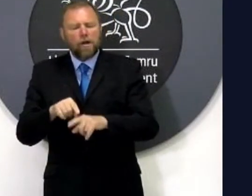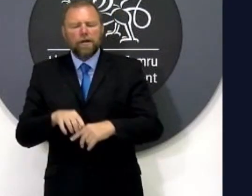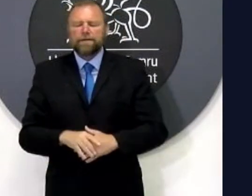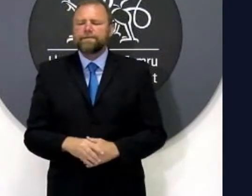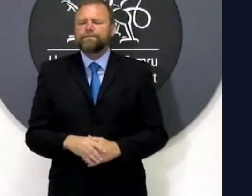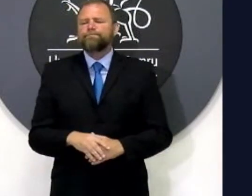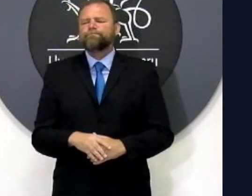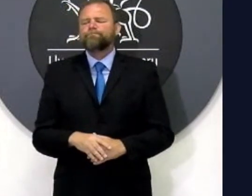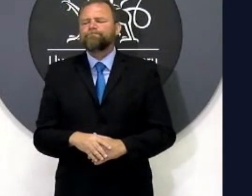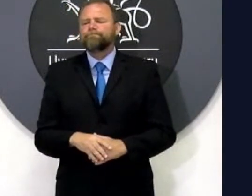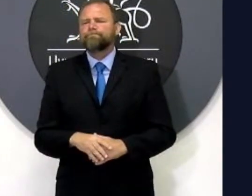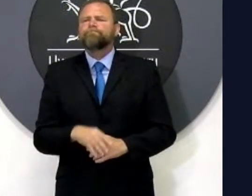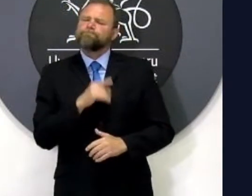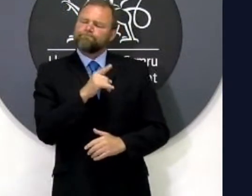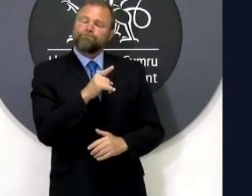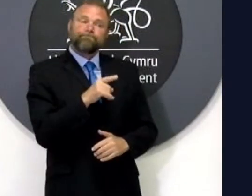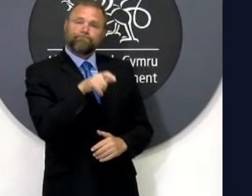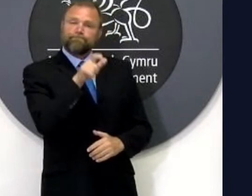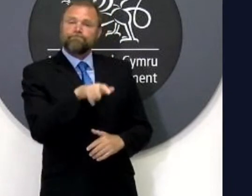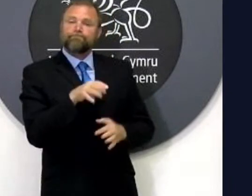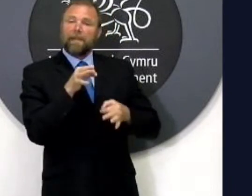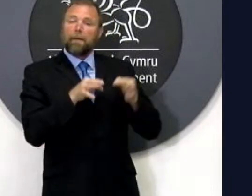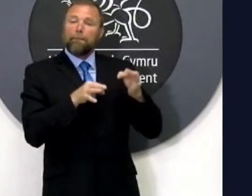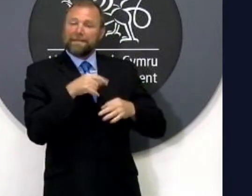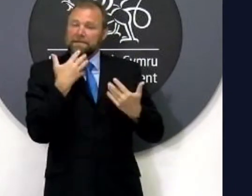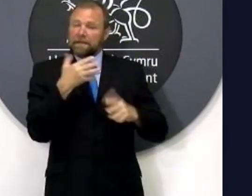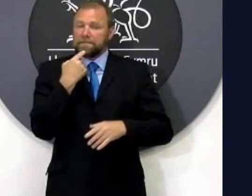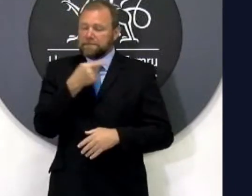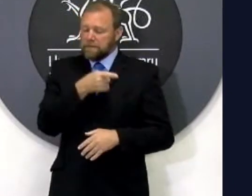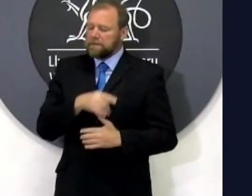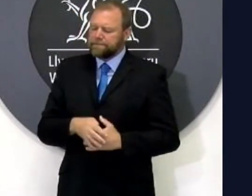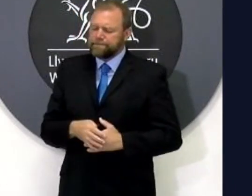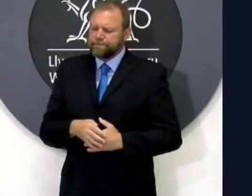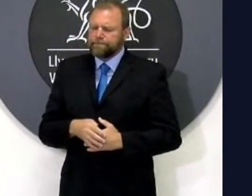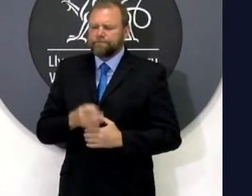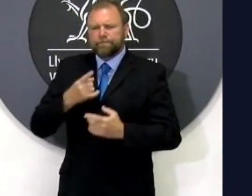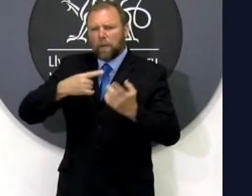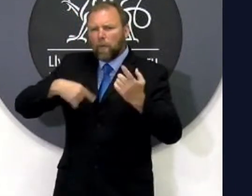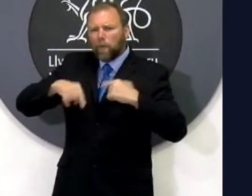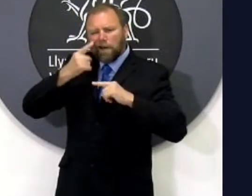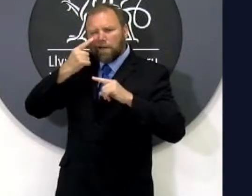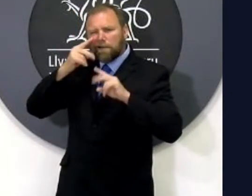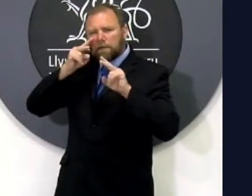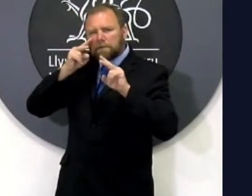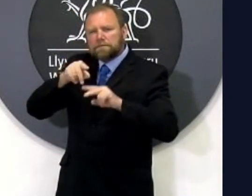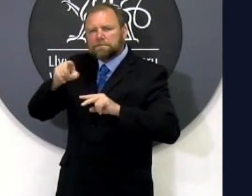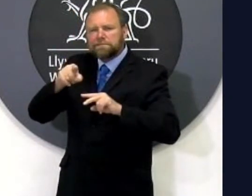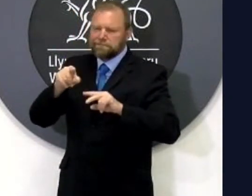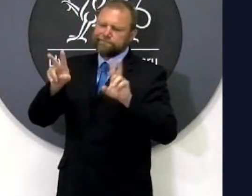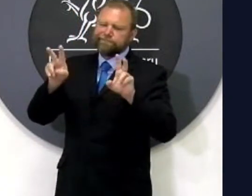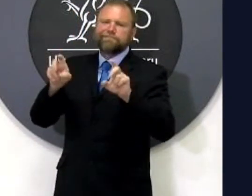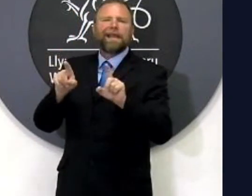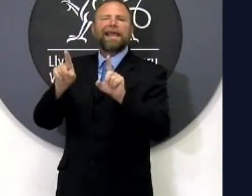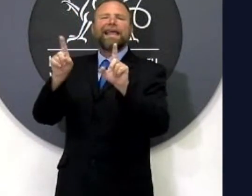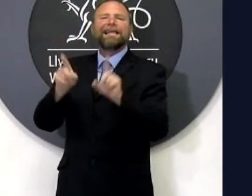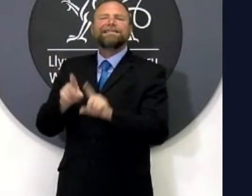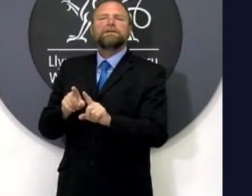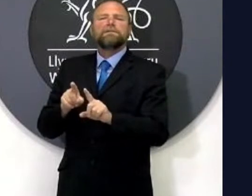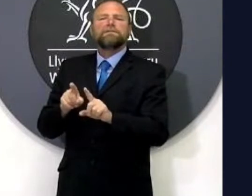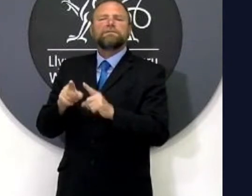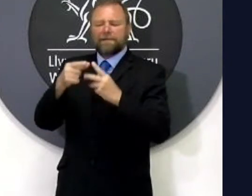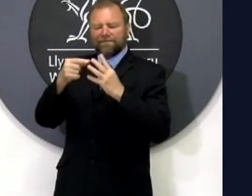the Minister mentioned, we're keeping a very close watch on the so-called India variant, the variant that was first identified in